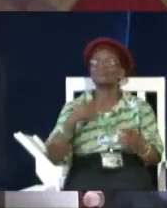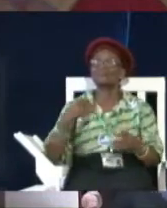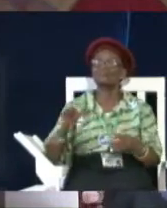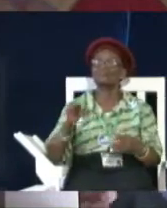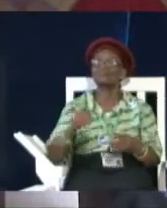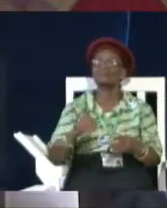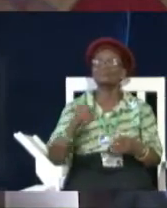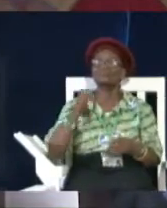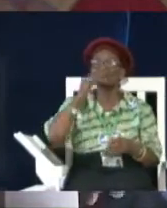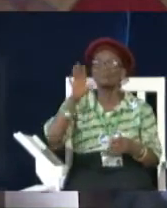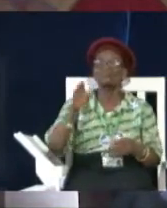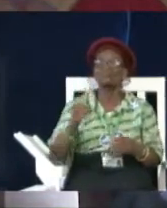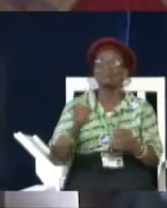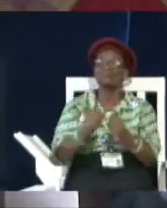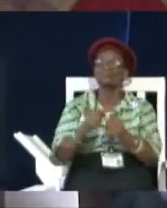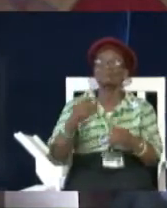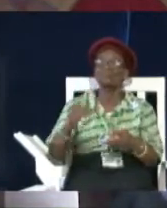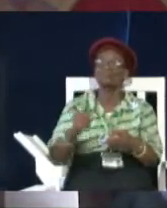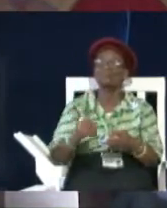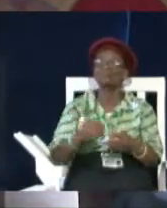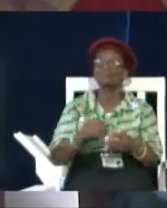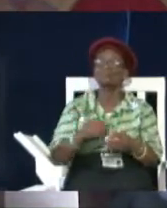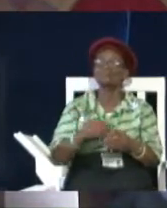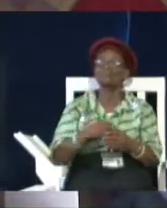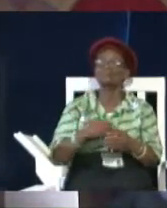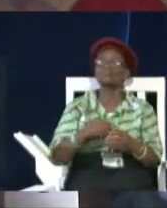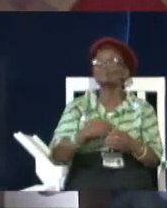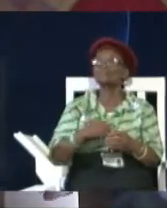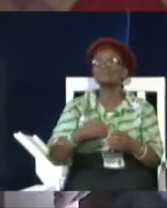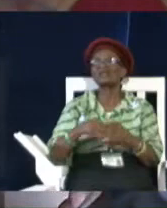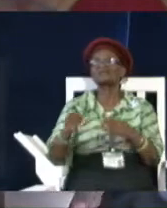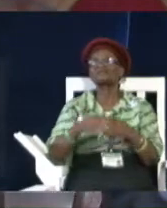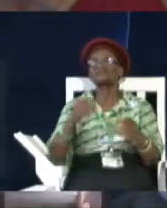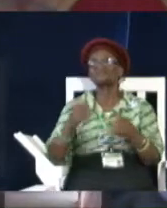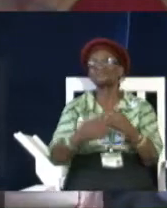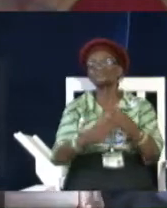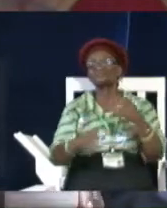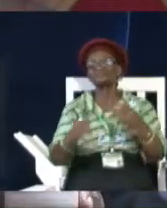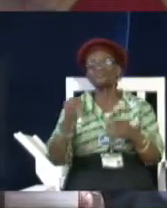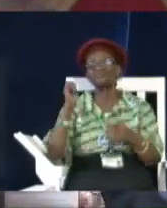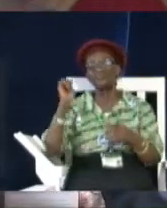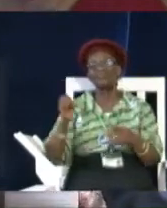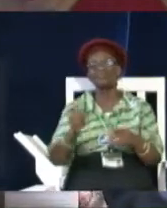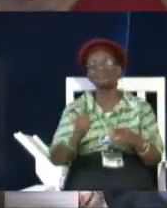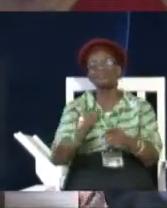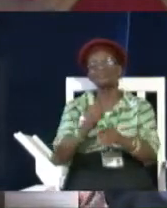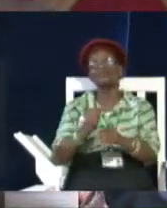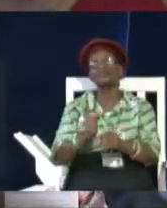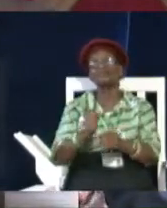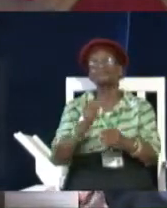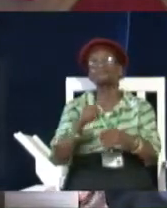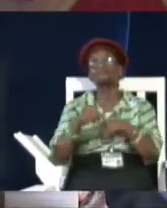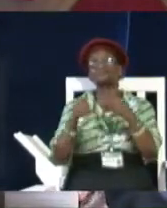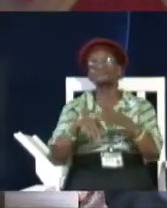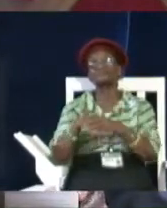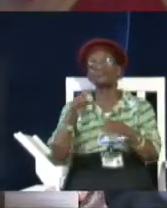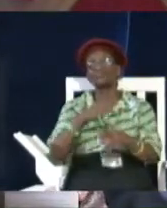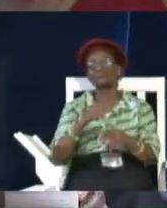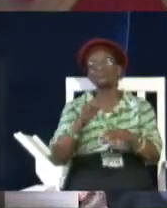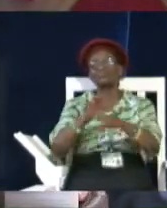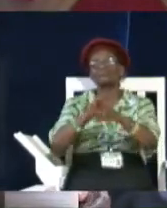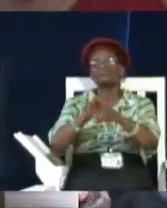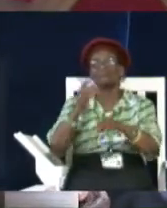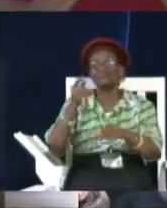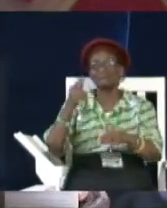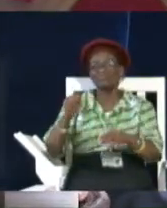she reached out to touch the hem of the garment of the Lord Jesus Christ, and that